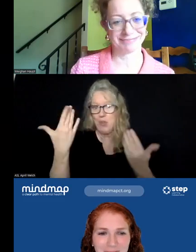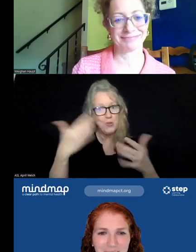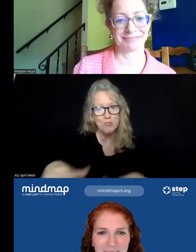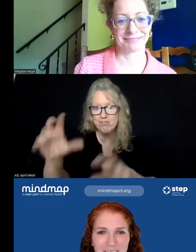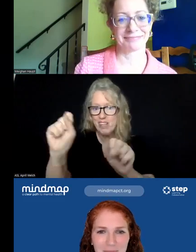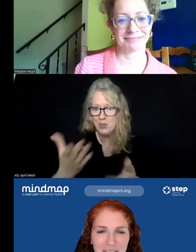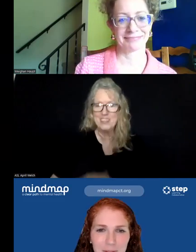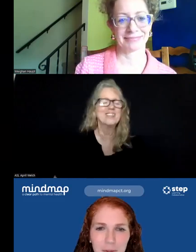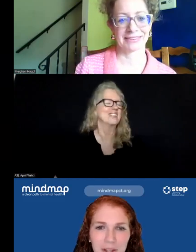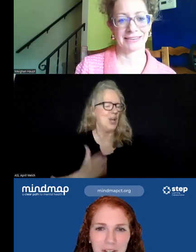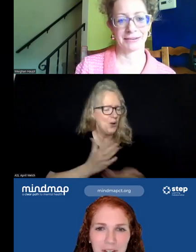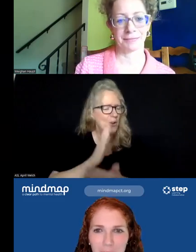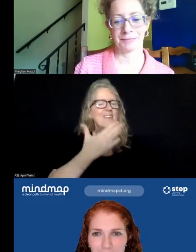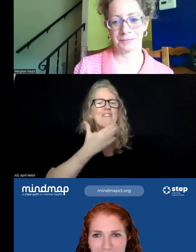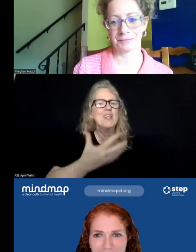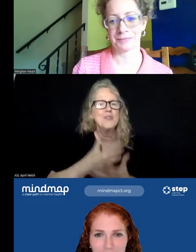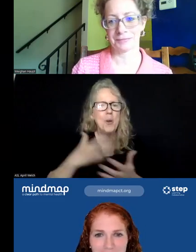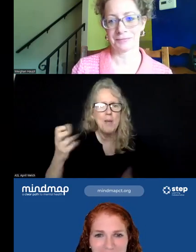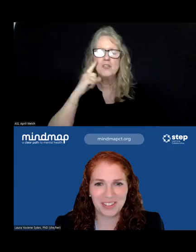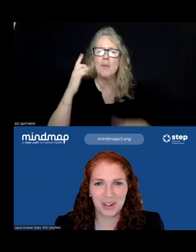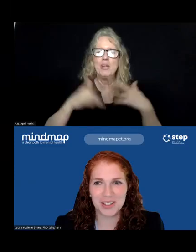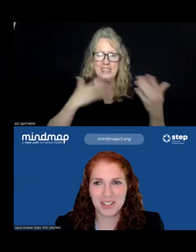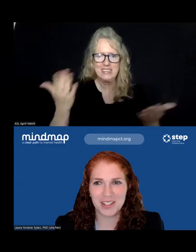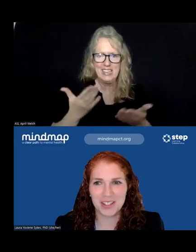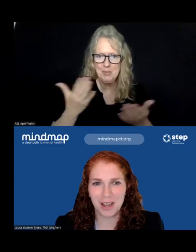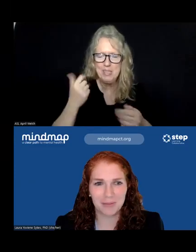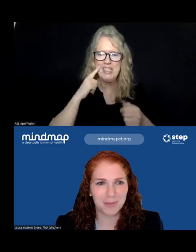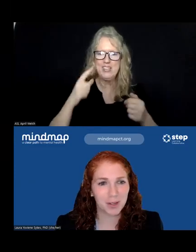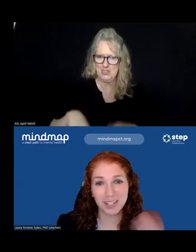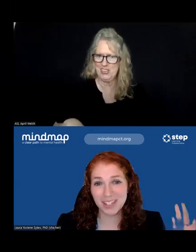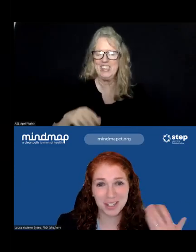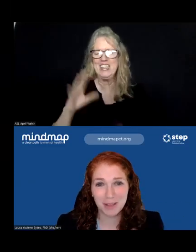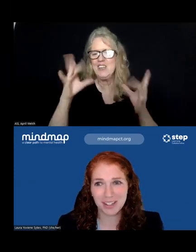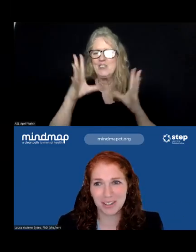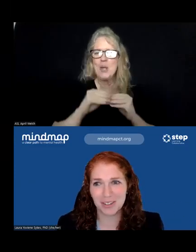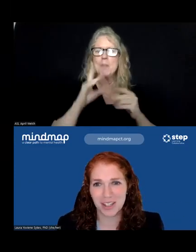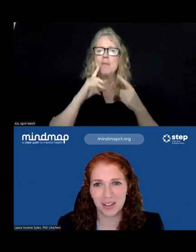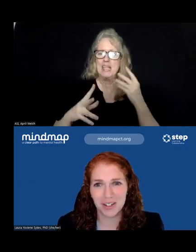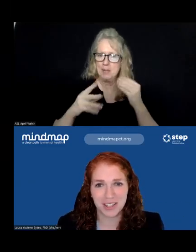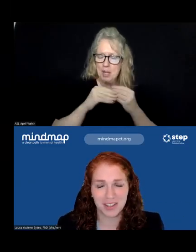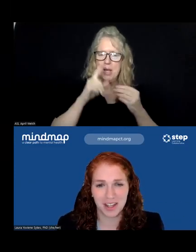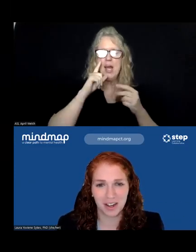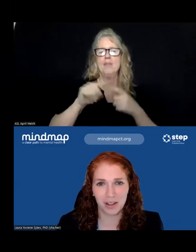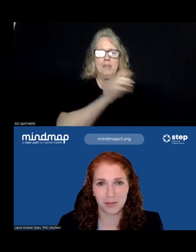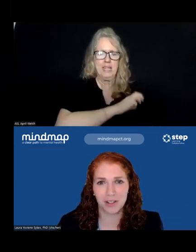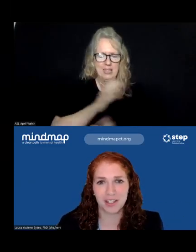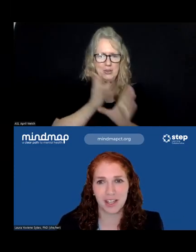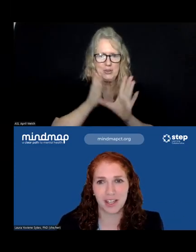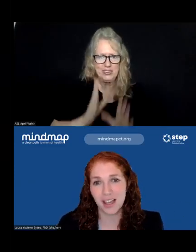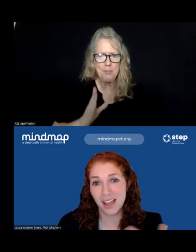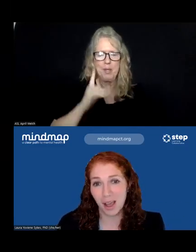away. All right. Thank you so much. I'm really excited to be here at the Crisis Jam. So in addition to being a clinical psychologist in this area of